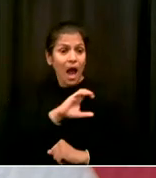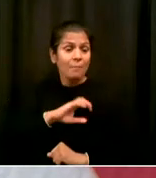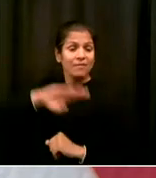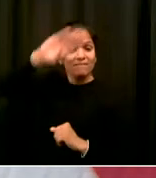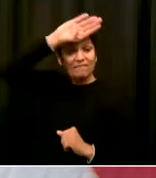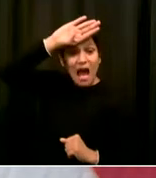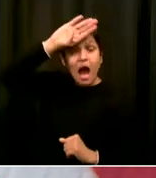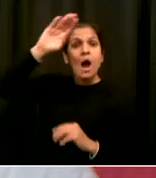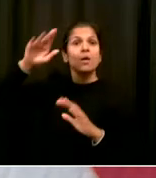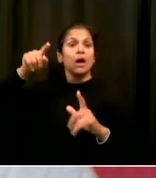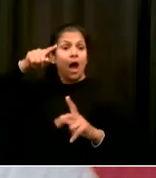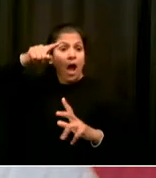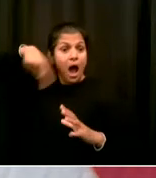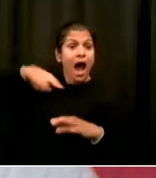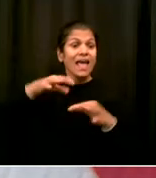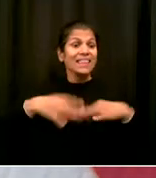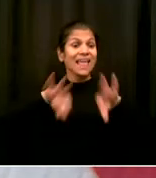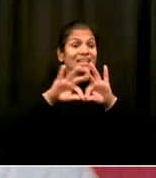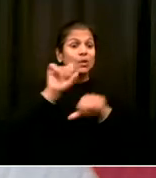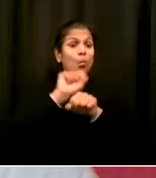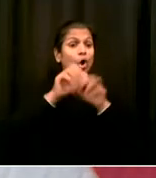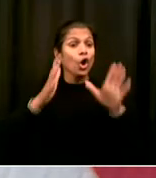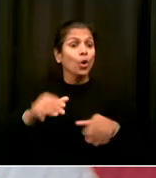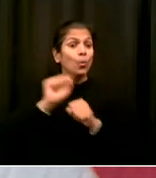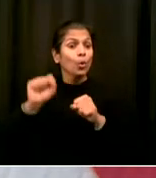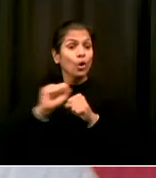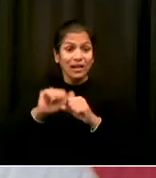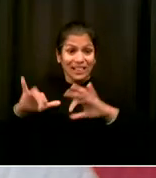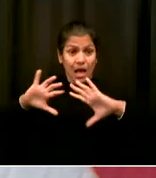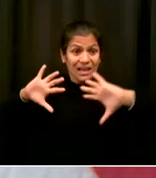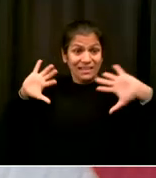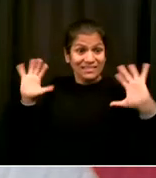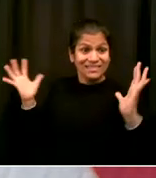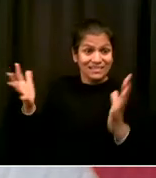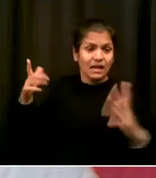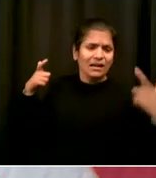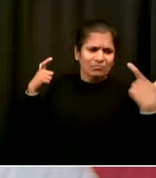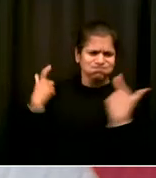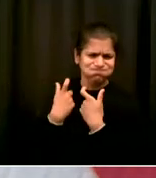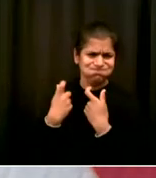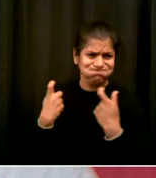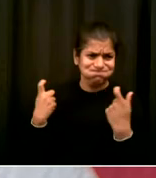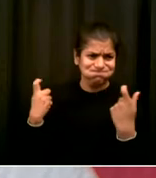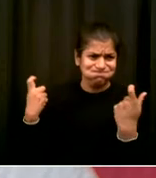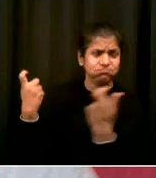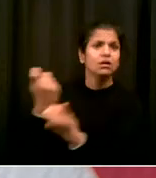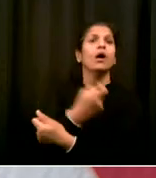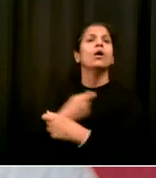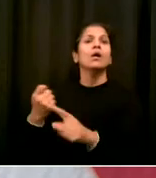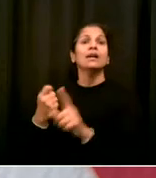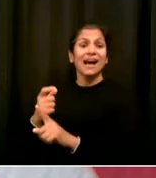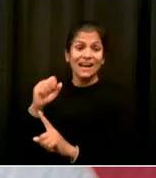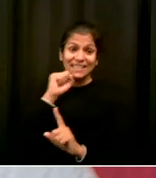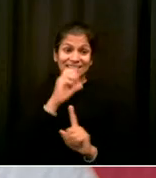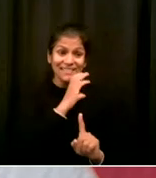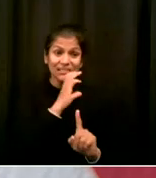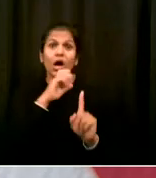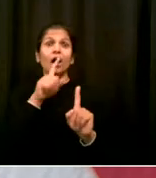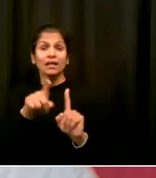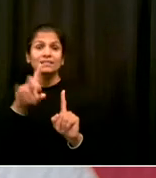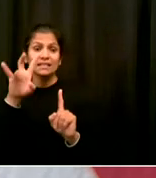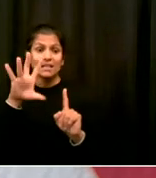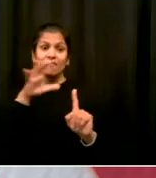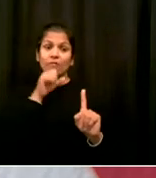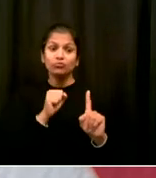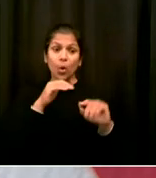sufficient supply of vaccine with a clear roadmap of what New York City can expect to receive from the federal government, not